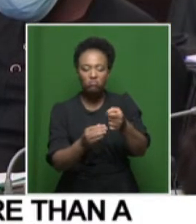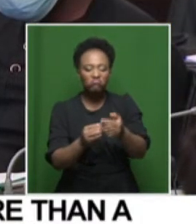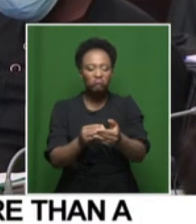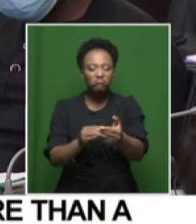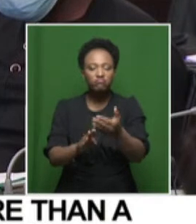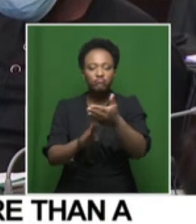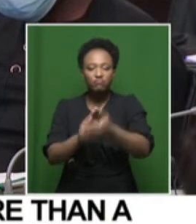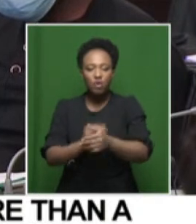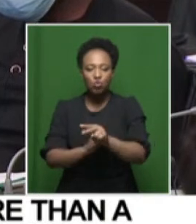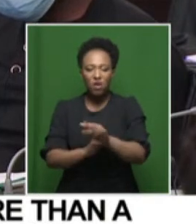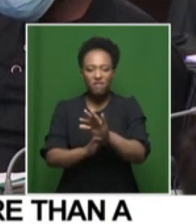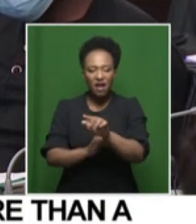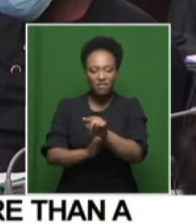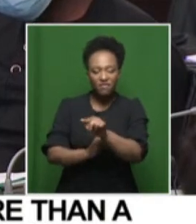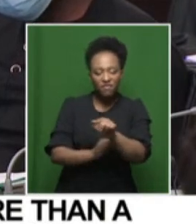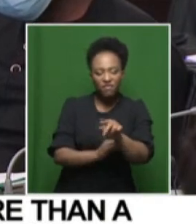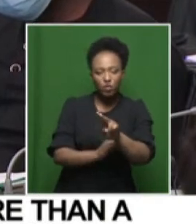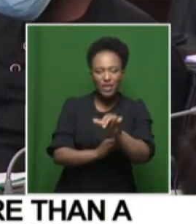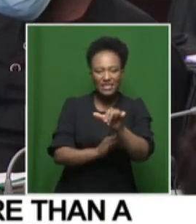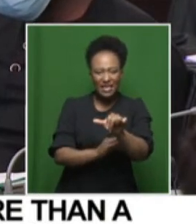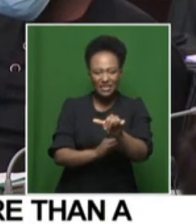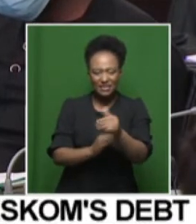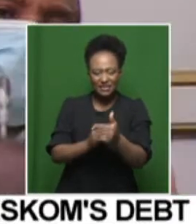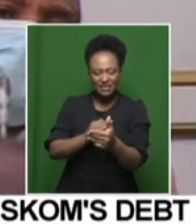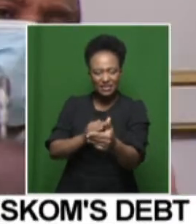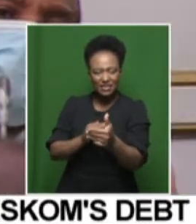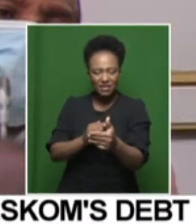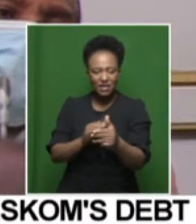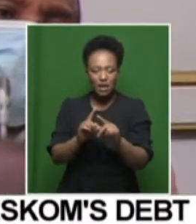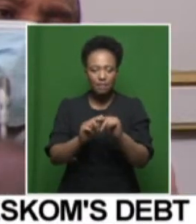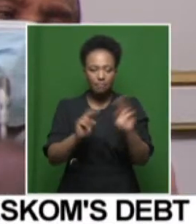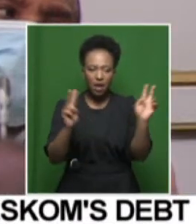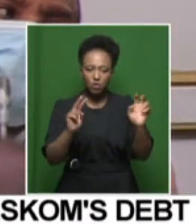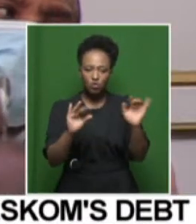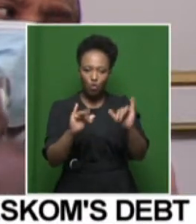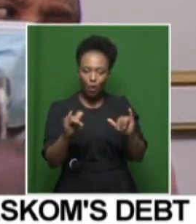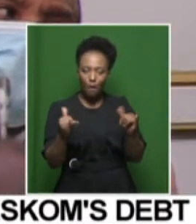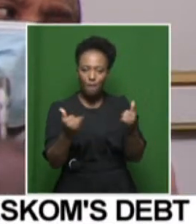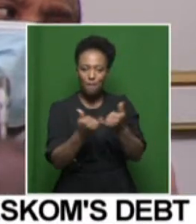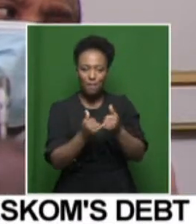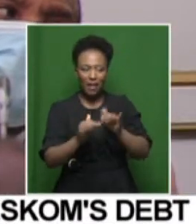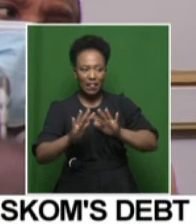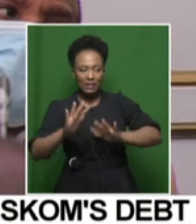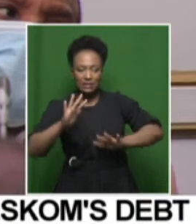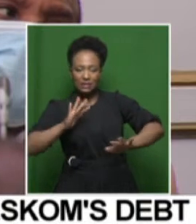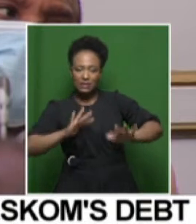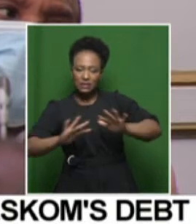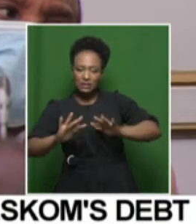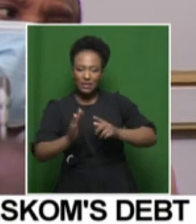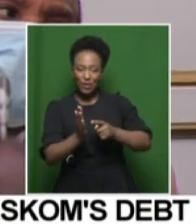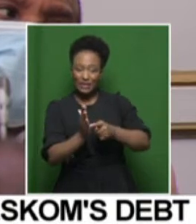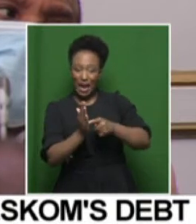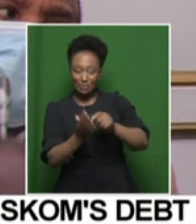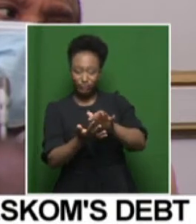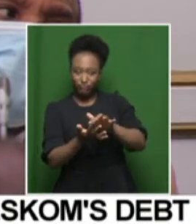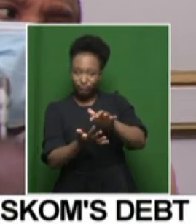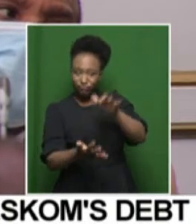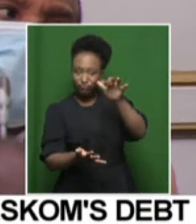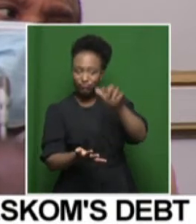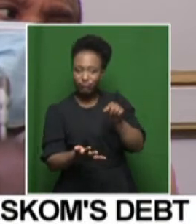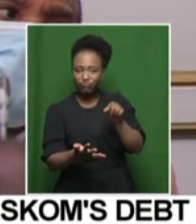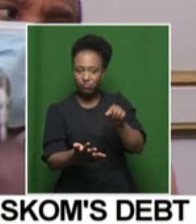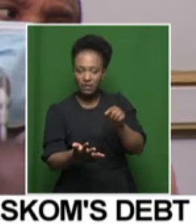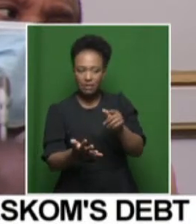2025-26. We acknowledge, however, that Eskom is faced with a large amount of debt that remains